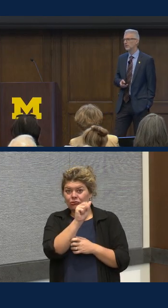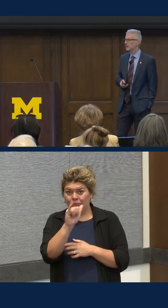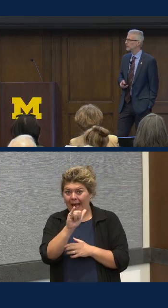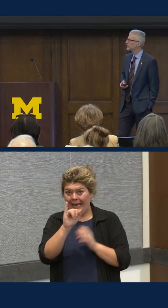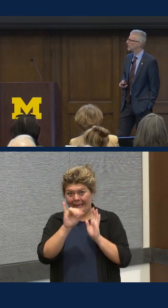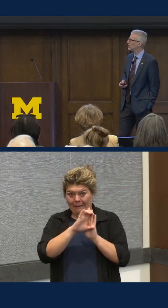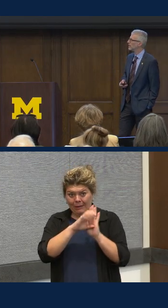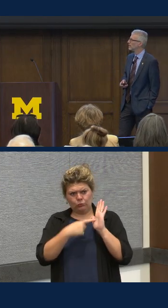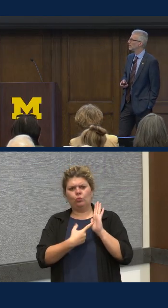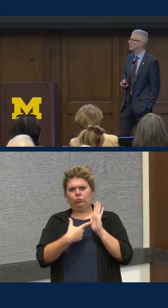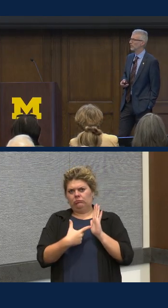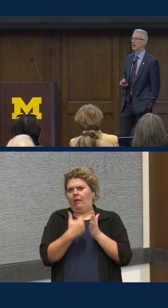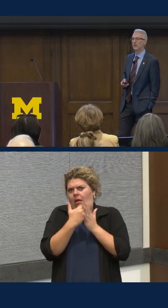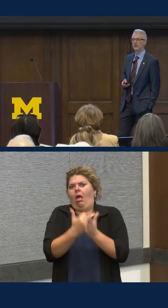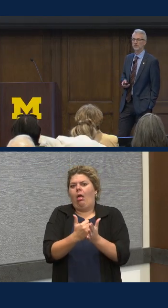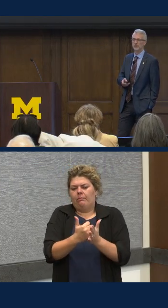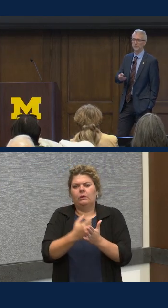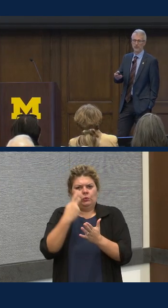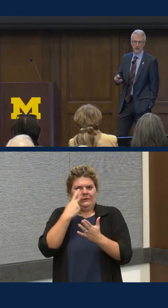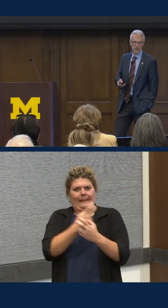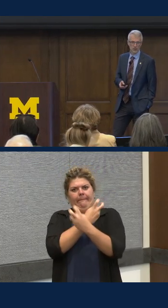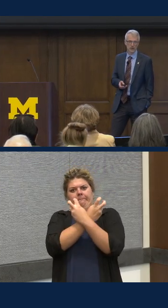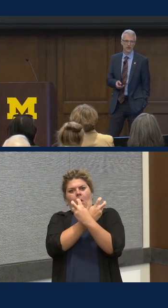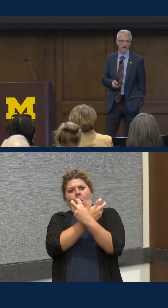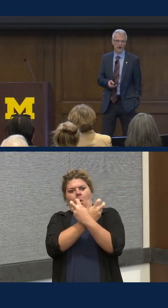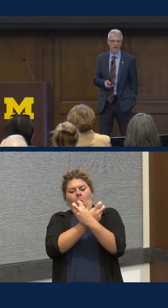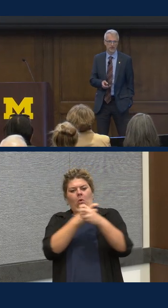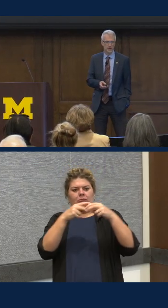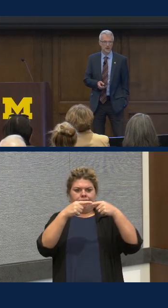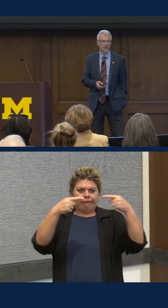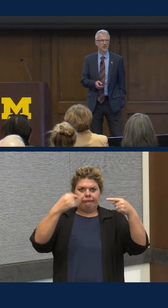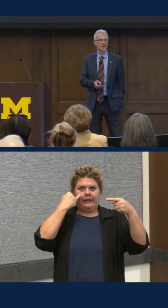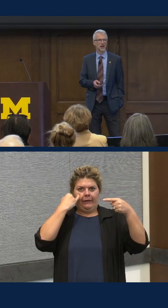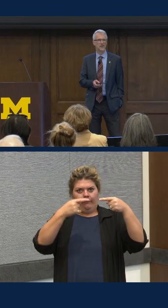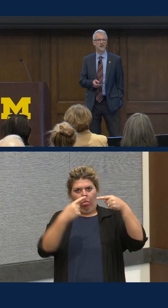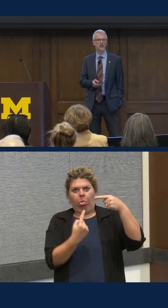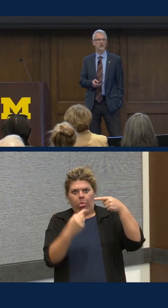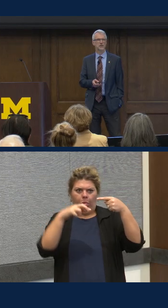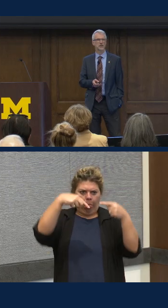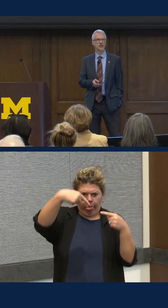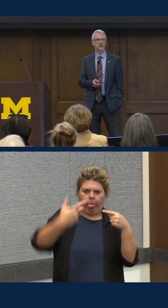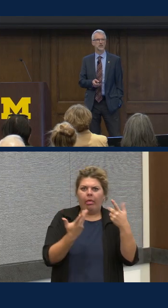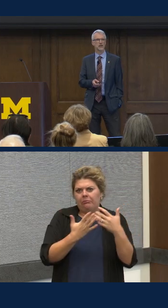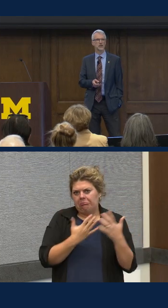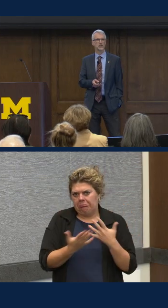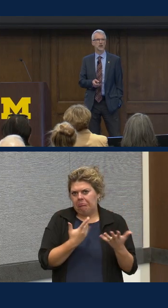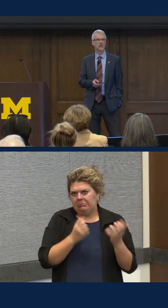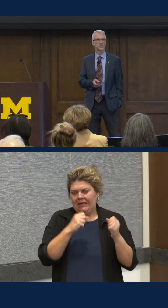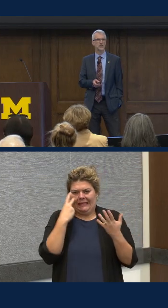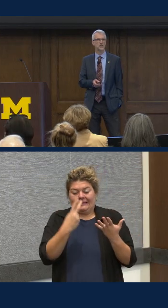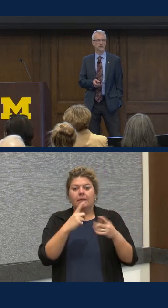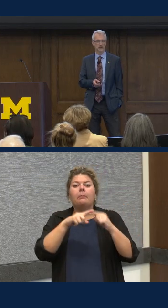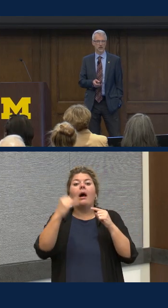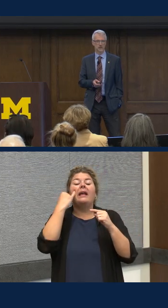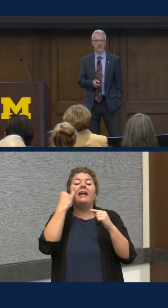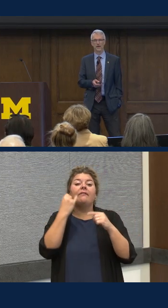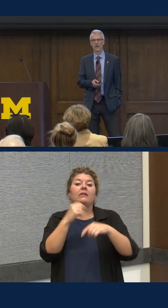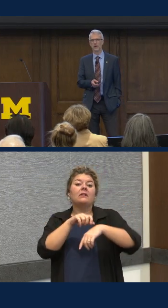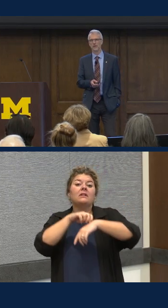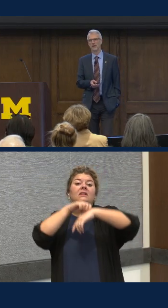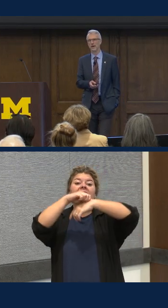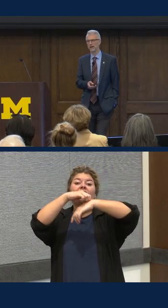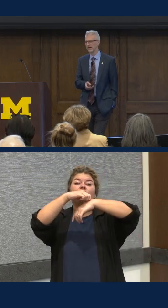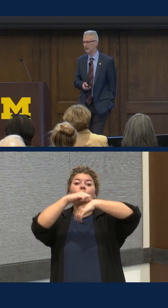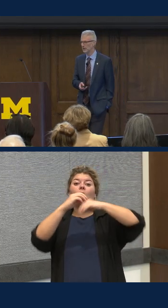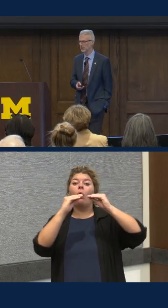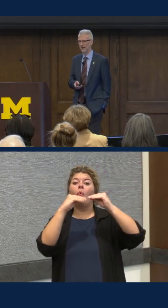very useful for showing bones and seeing whether they're broken or not, but they're not very good for seeing subtle soft tissue structures like